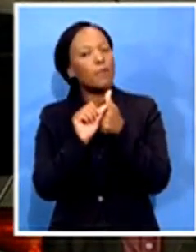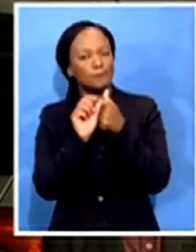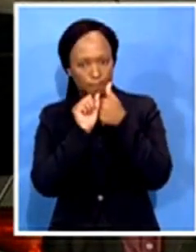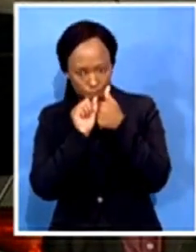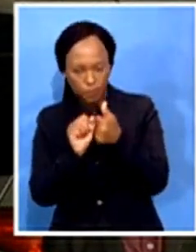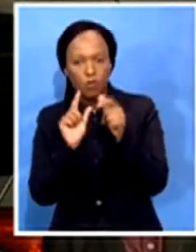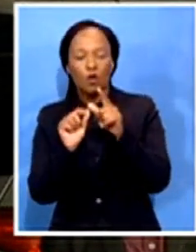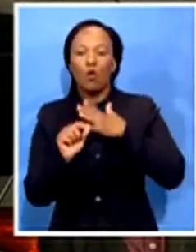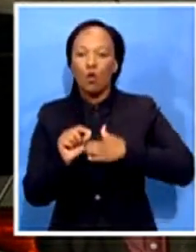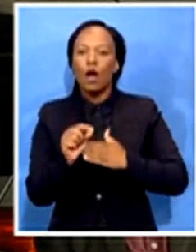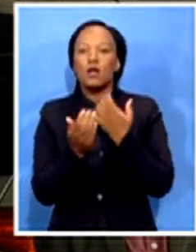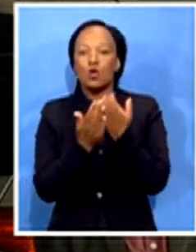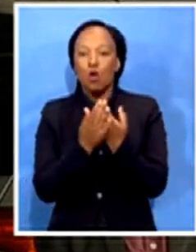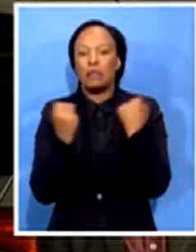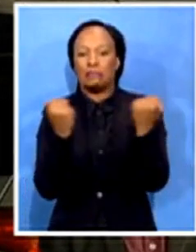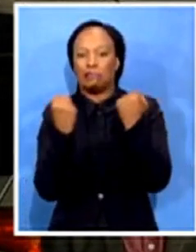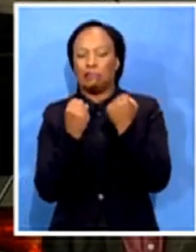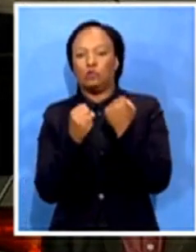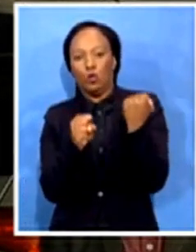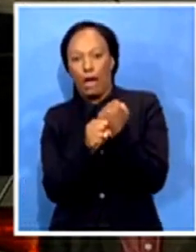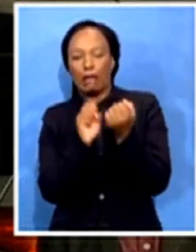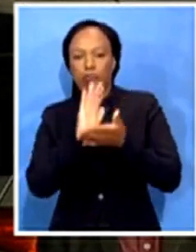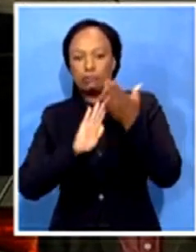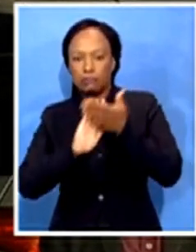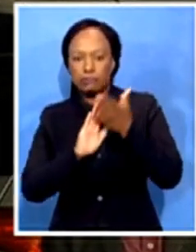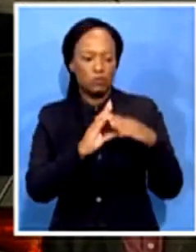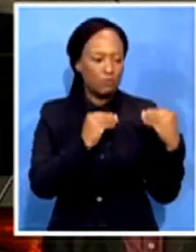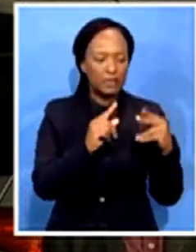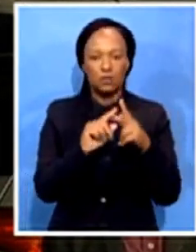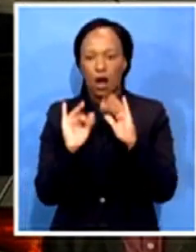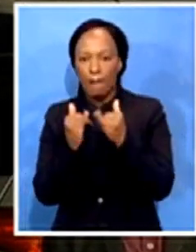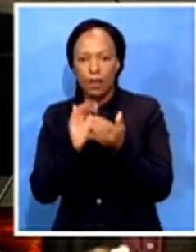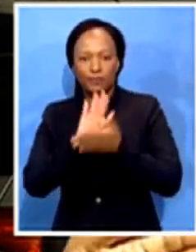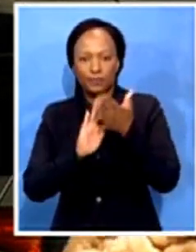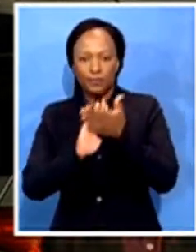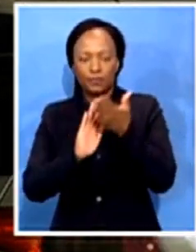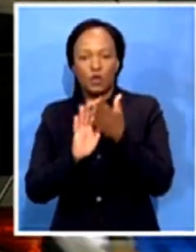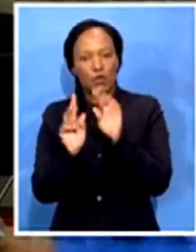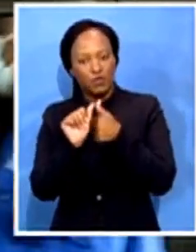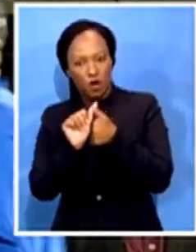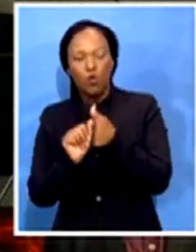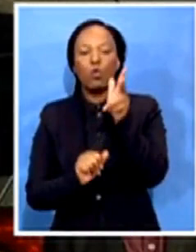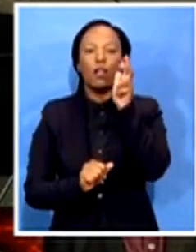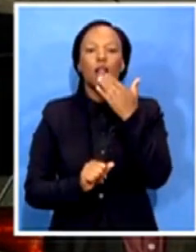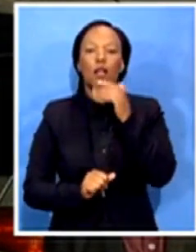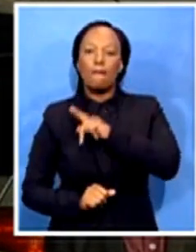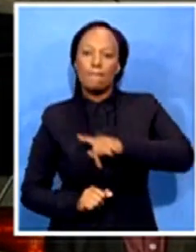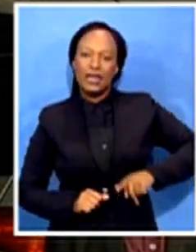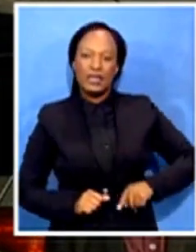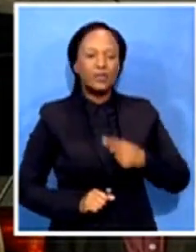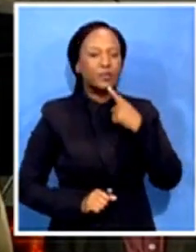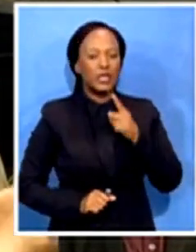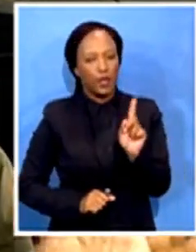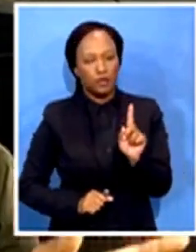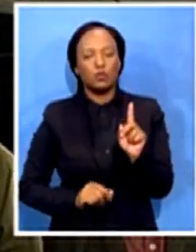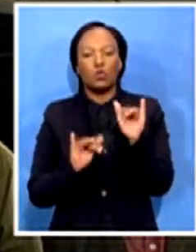to say. But let's do those things that we ourselves can do. The MEC has been working throughout December.